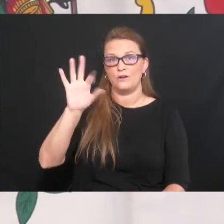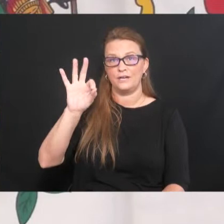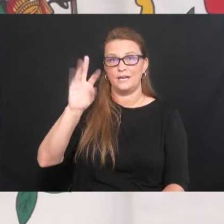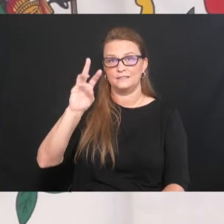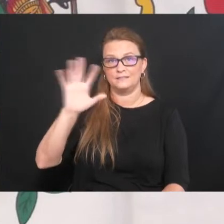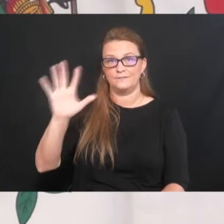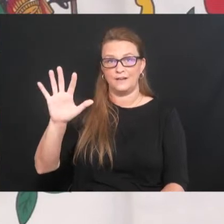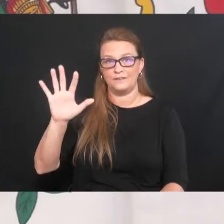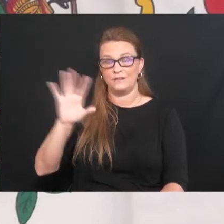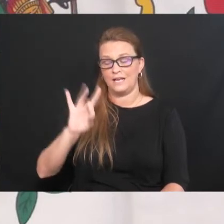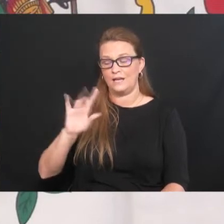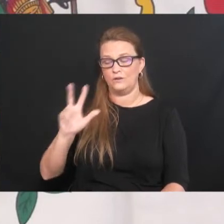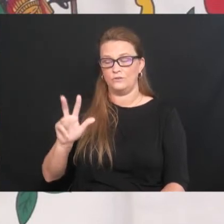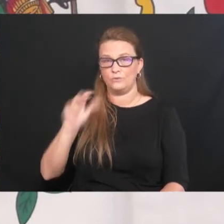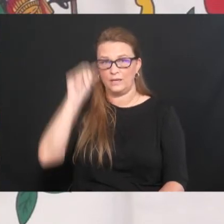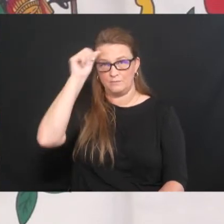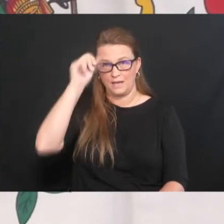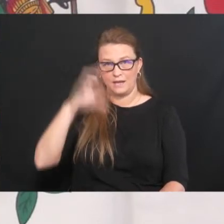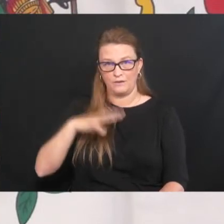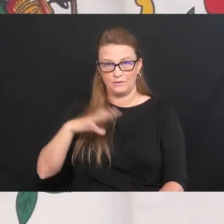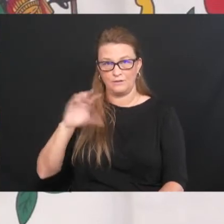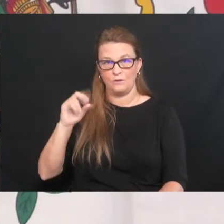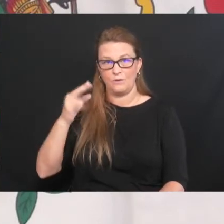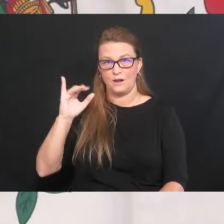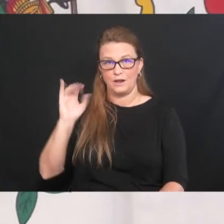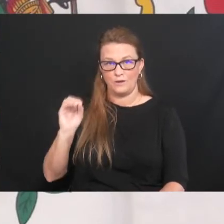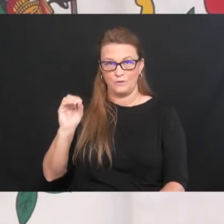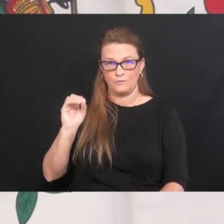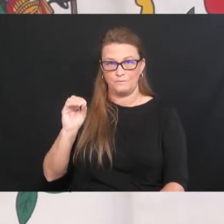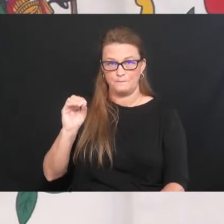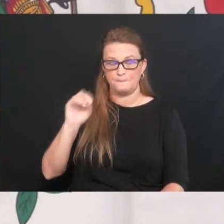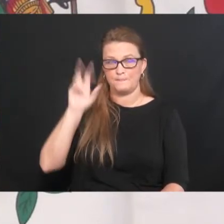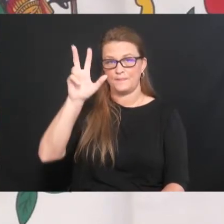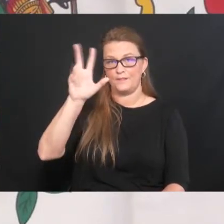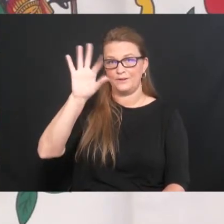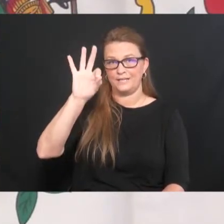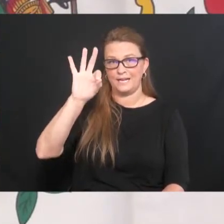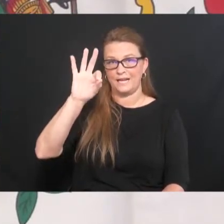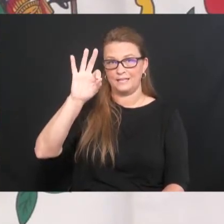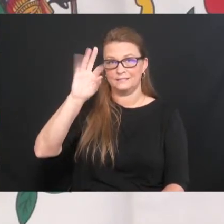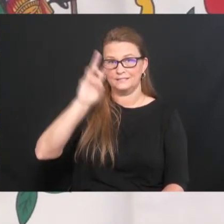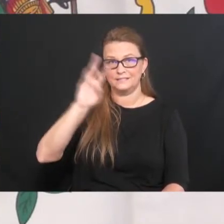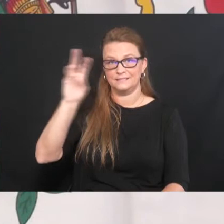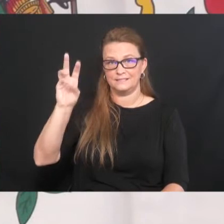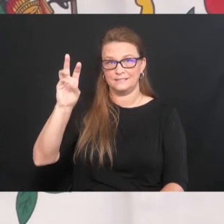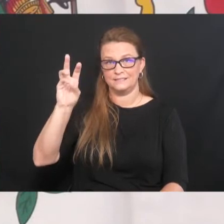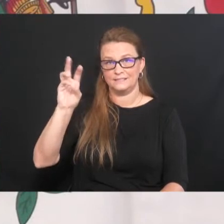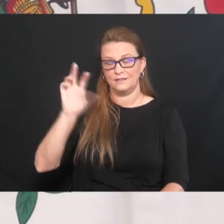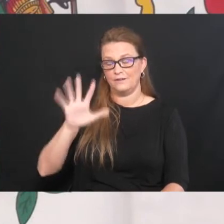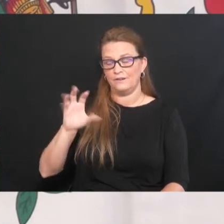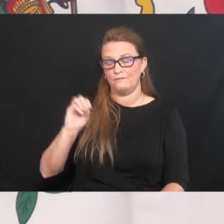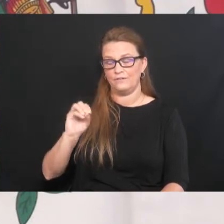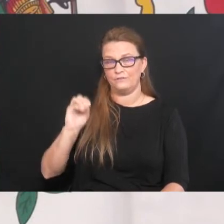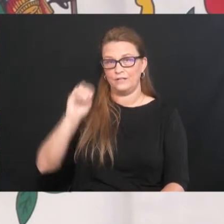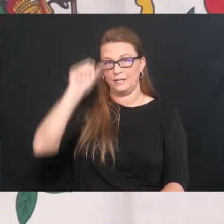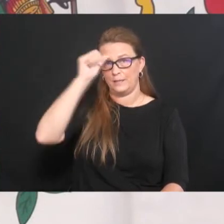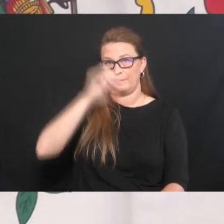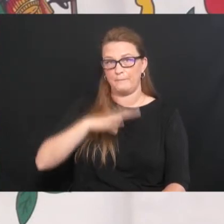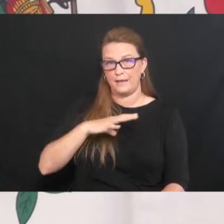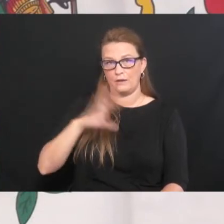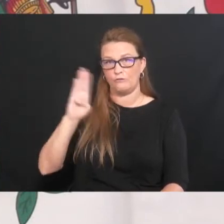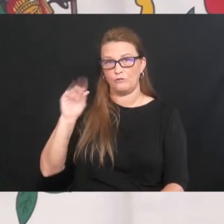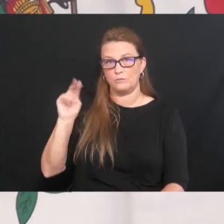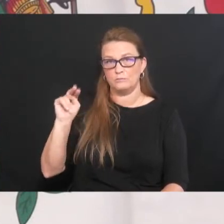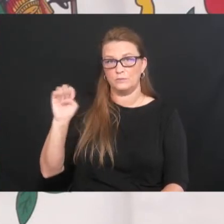3,965th death is an 83-year-old male from Ohio County. The 3,966th death is a 50-year-old male from Boone